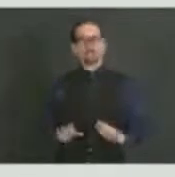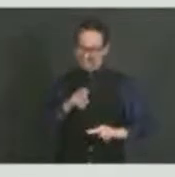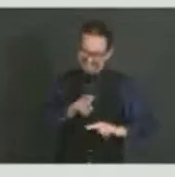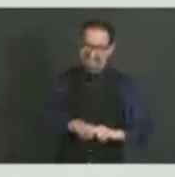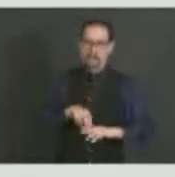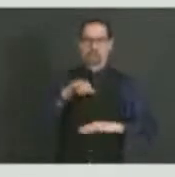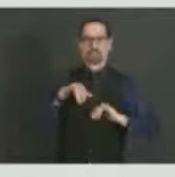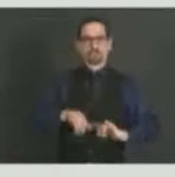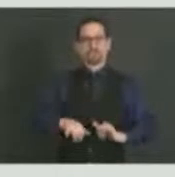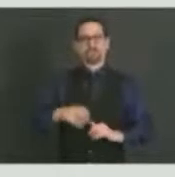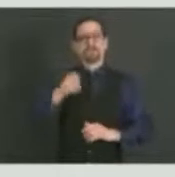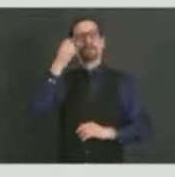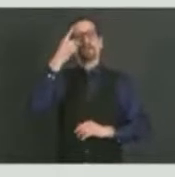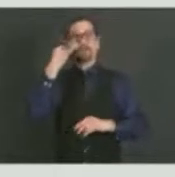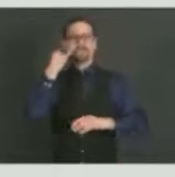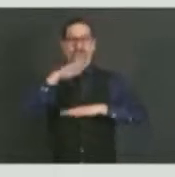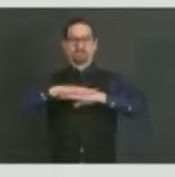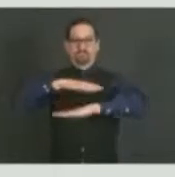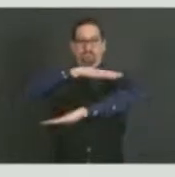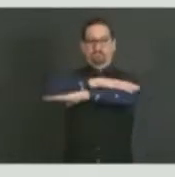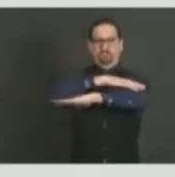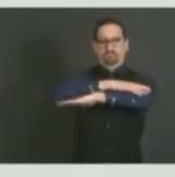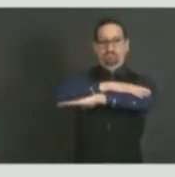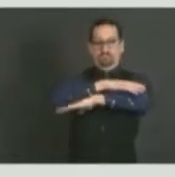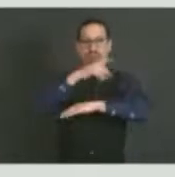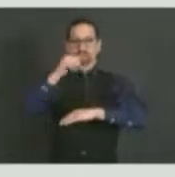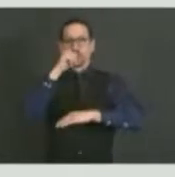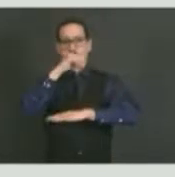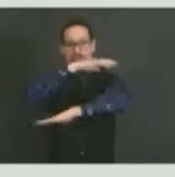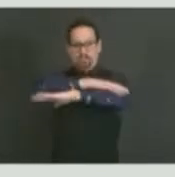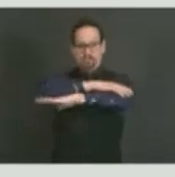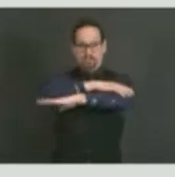establishment to operate safely. Now I'm going to get into the details of that.